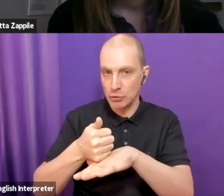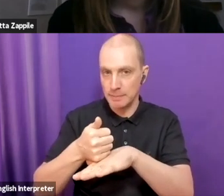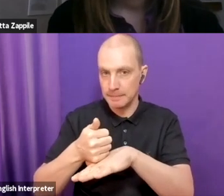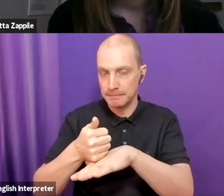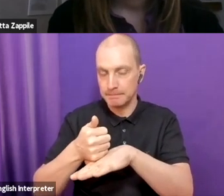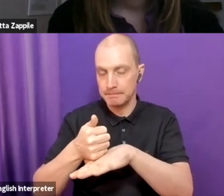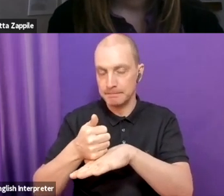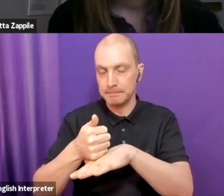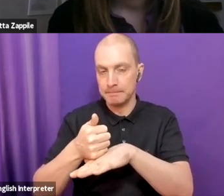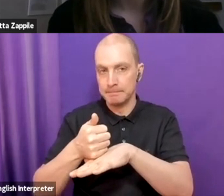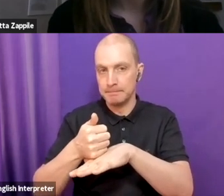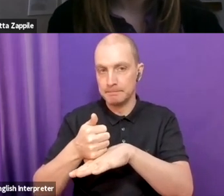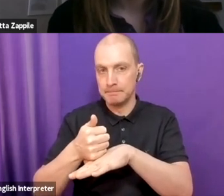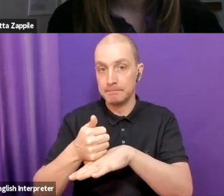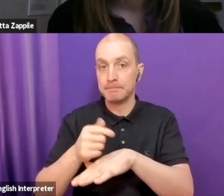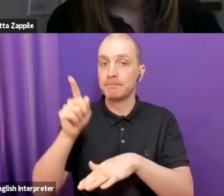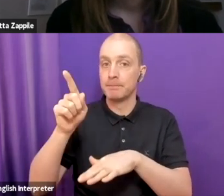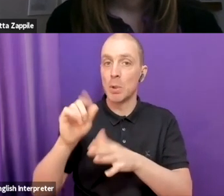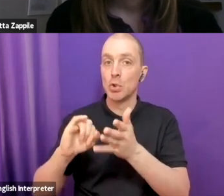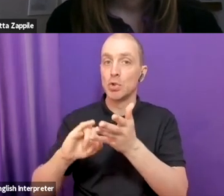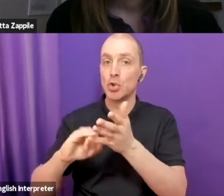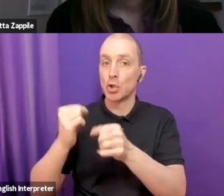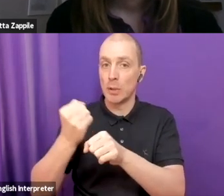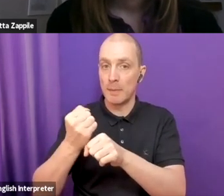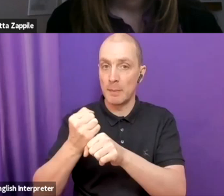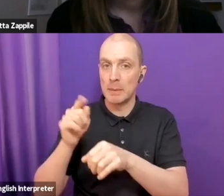that the Scottish government probably focusing